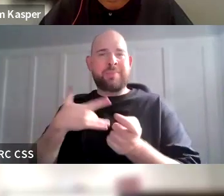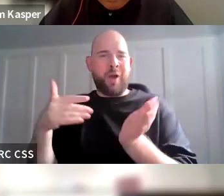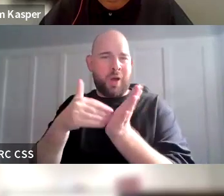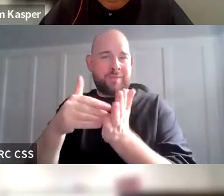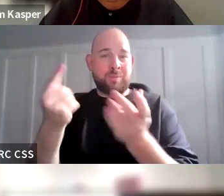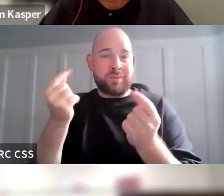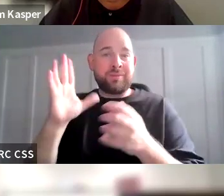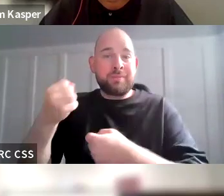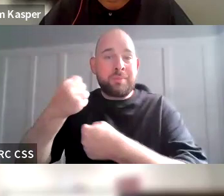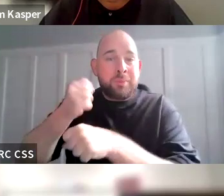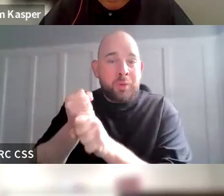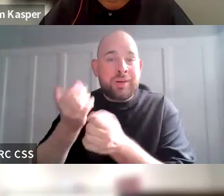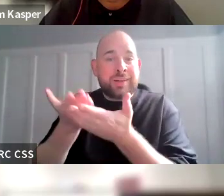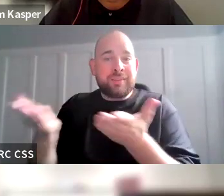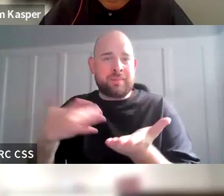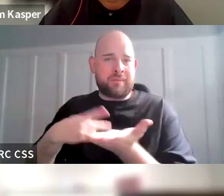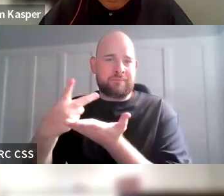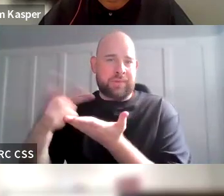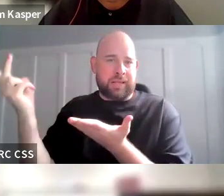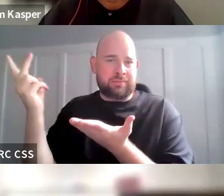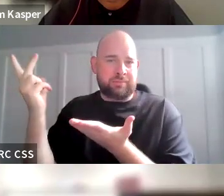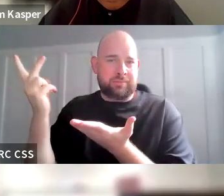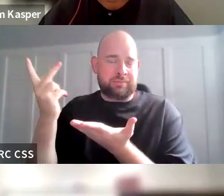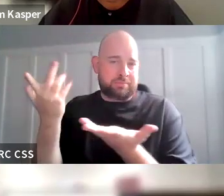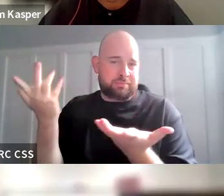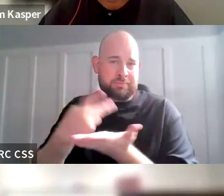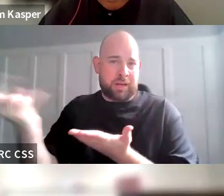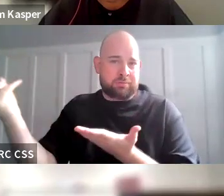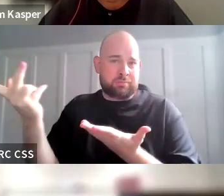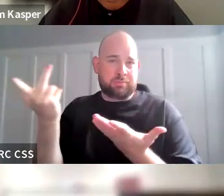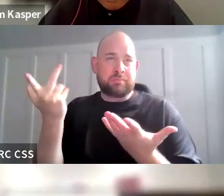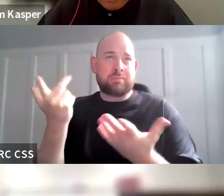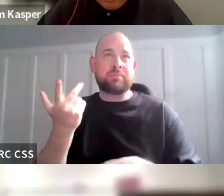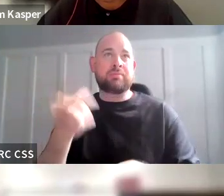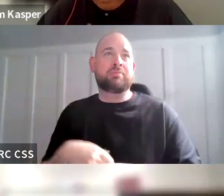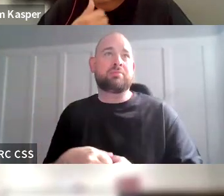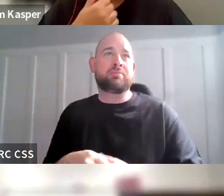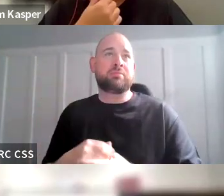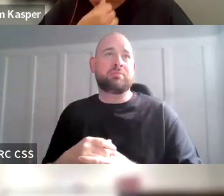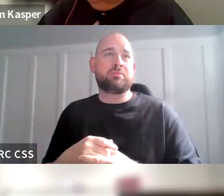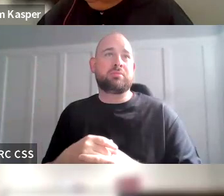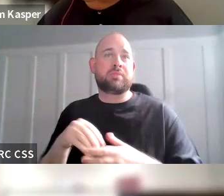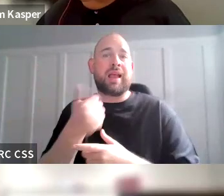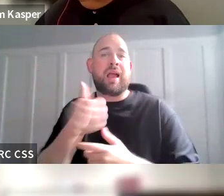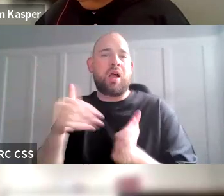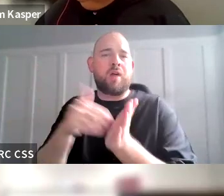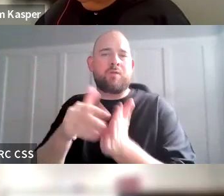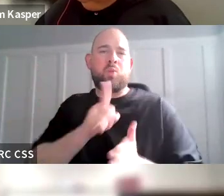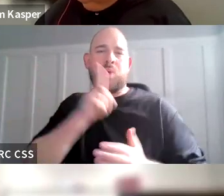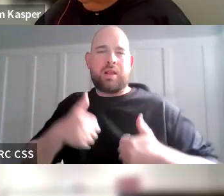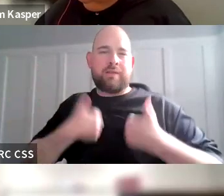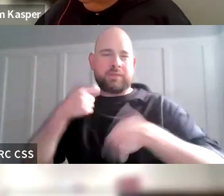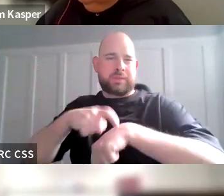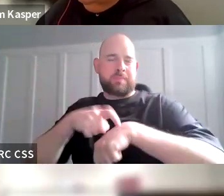these communities. When deaf or hard of hearing people aren't on the team, these goods or services are usually no good. They are